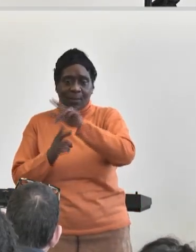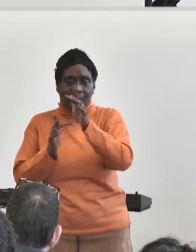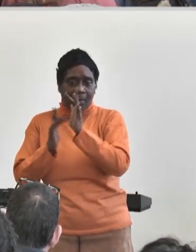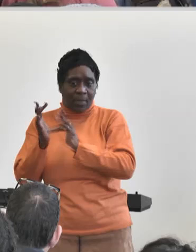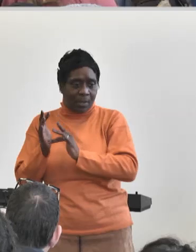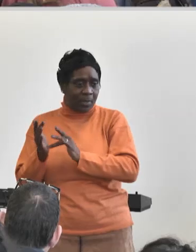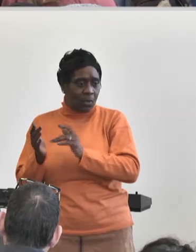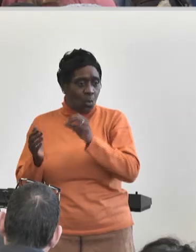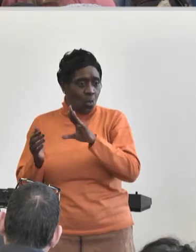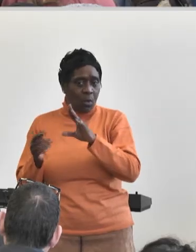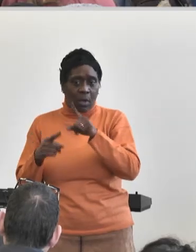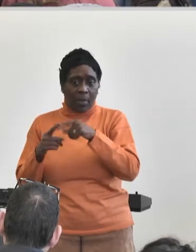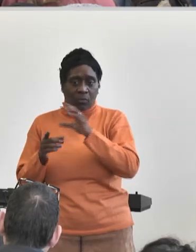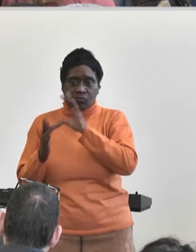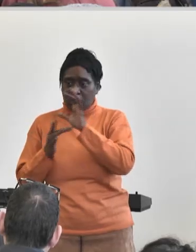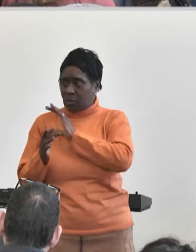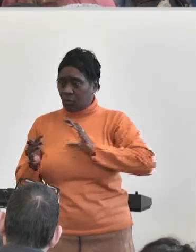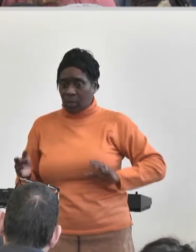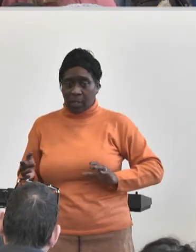or Jesus Christ.